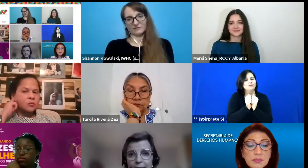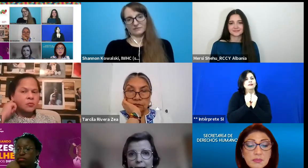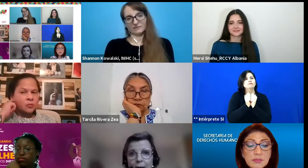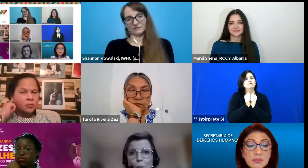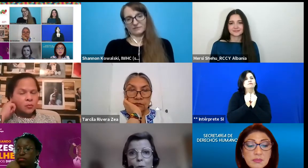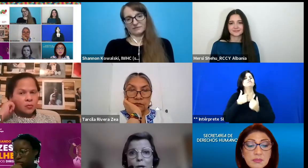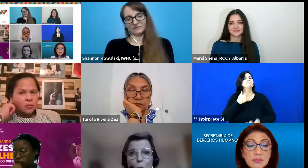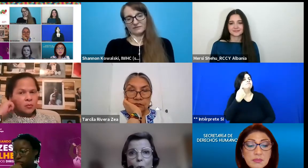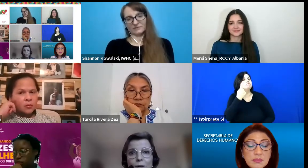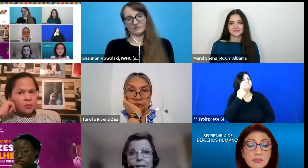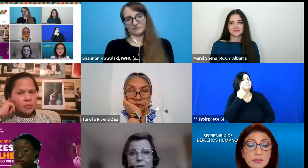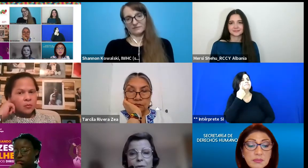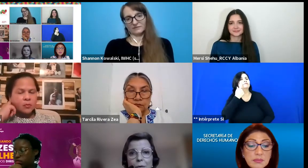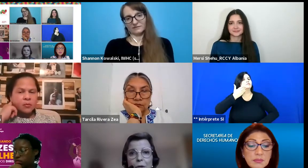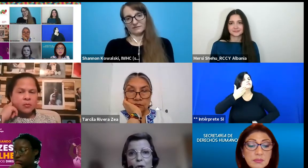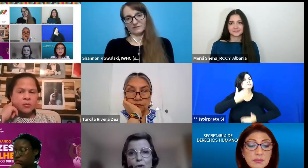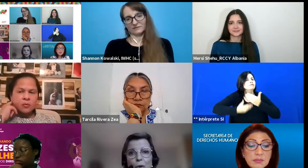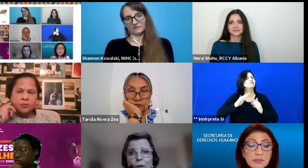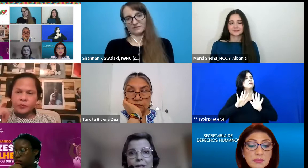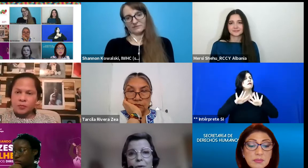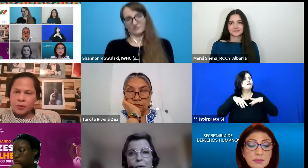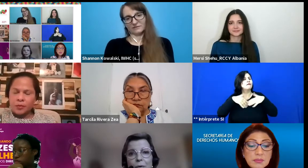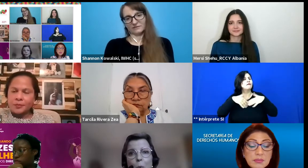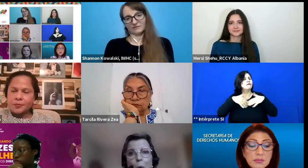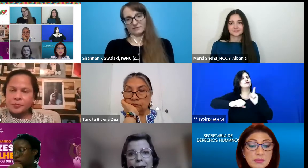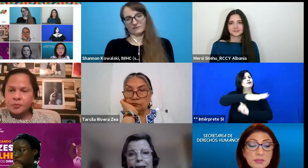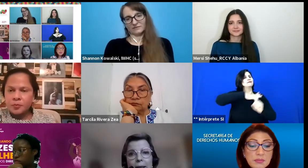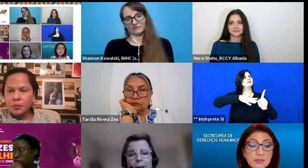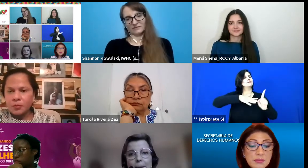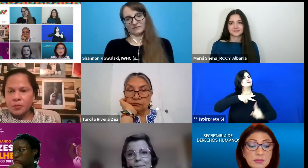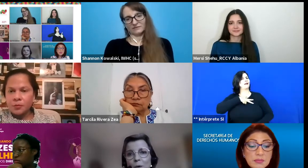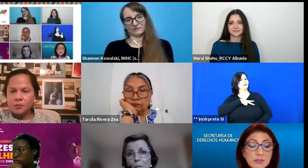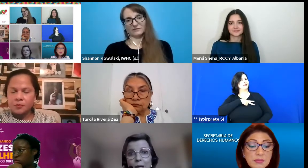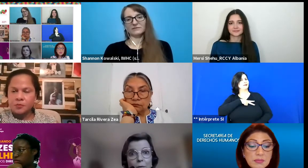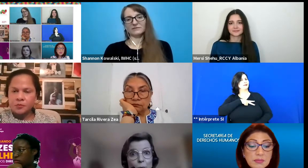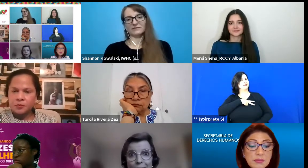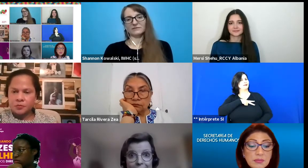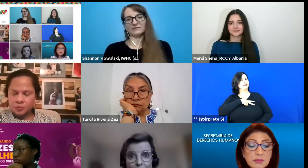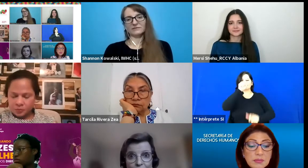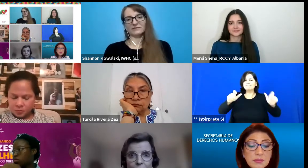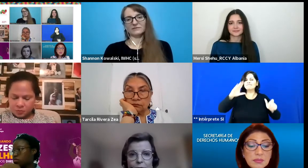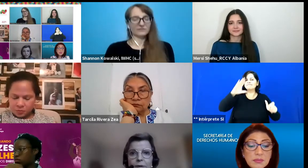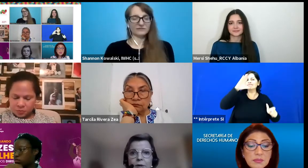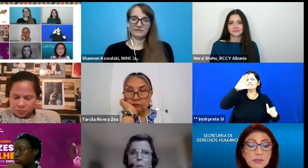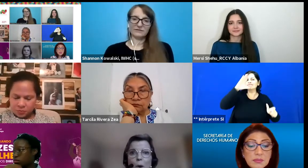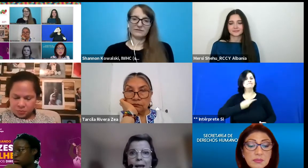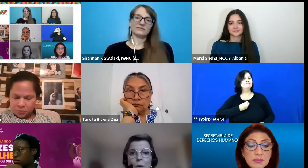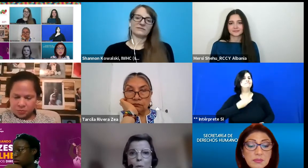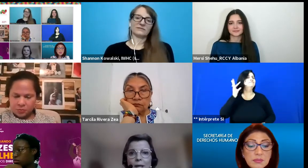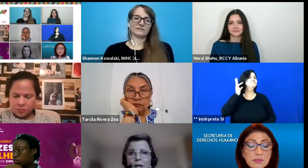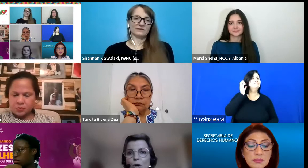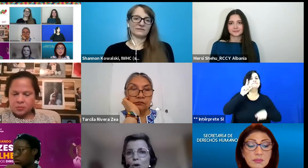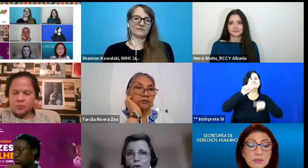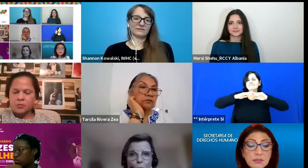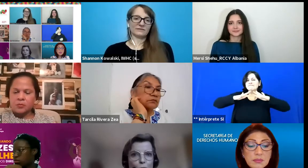there, and we all need to look into the way we raise our children, the way